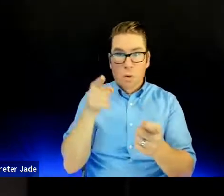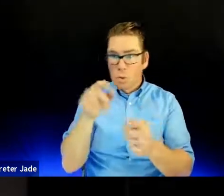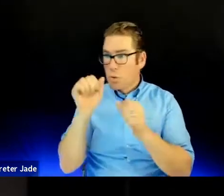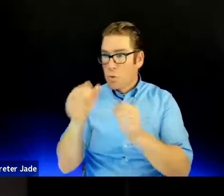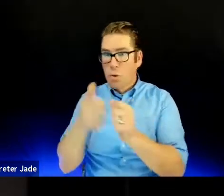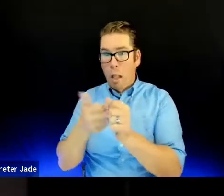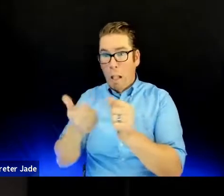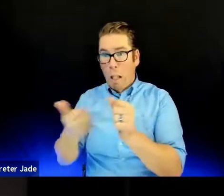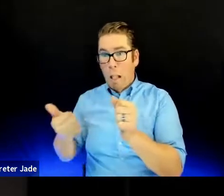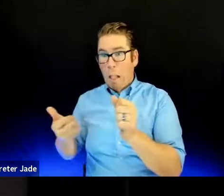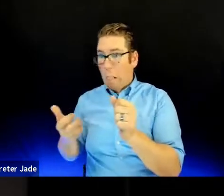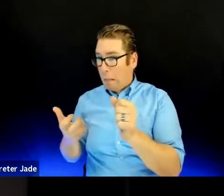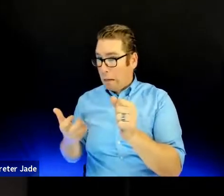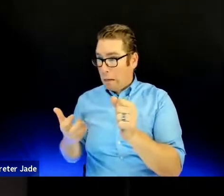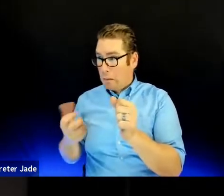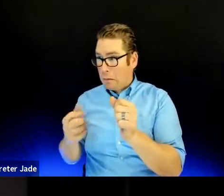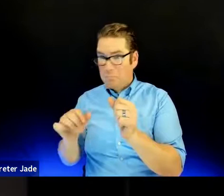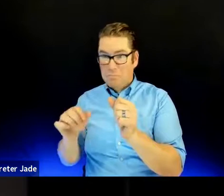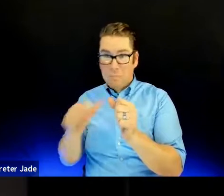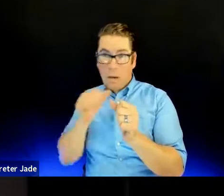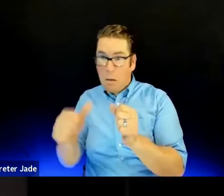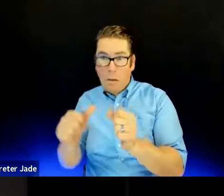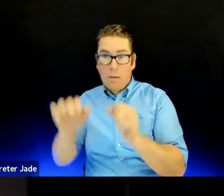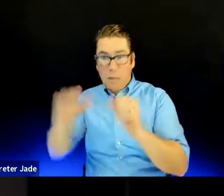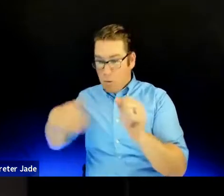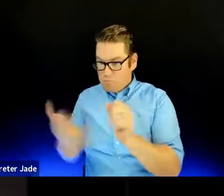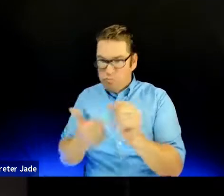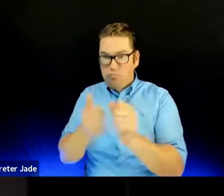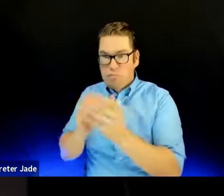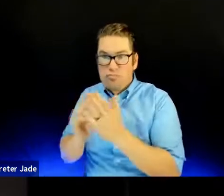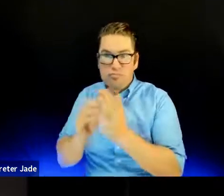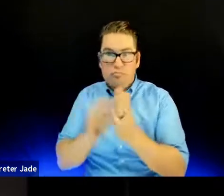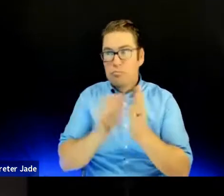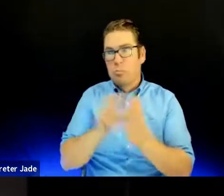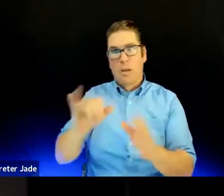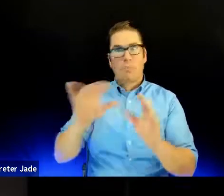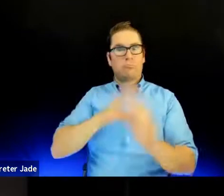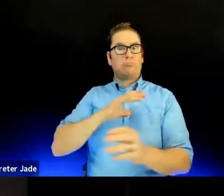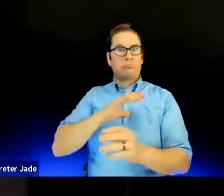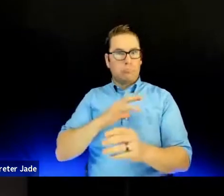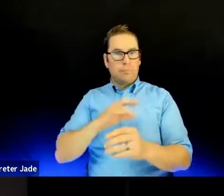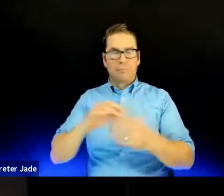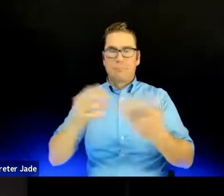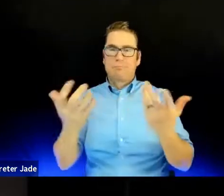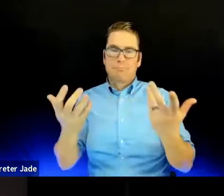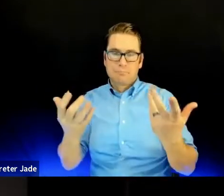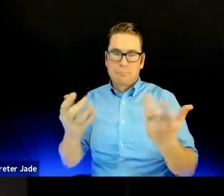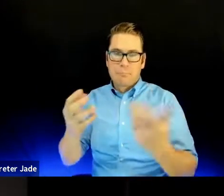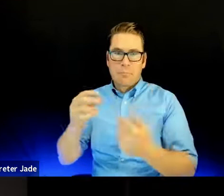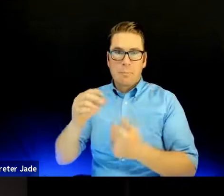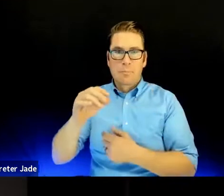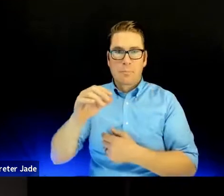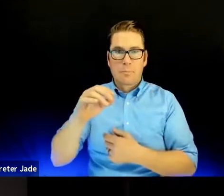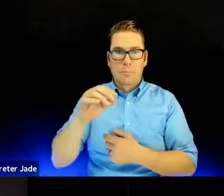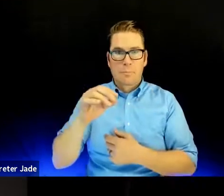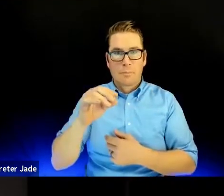you're going to fall behind. And you can't say on patrol that, well, I didn't know the law, that was a new law. You can't use that excuse on patrol. You